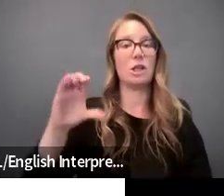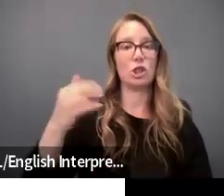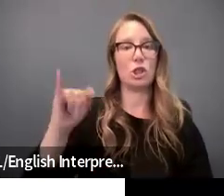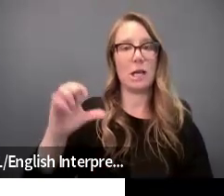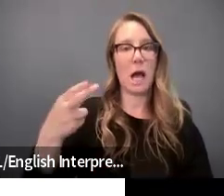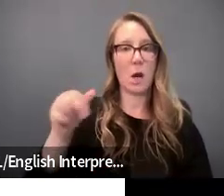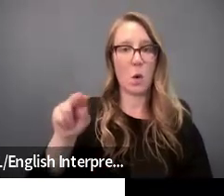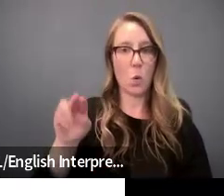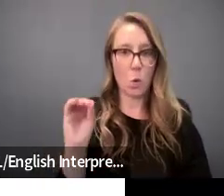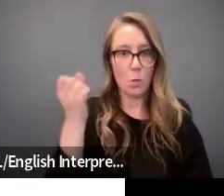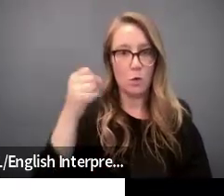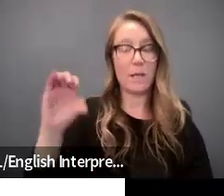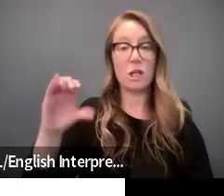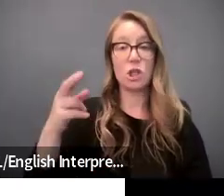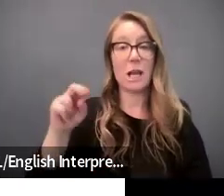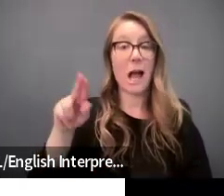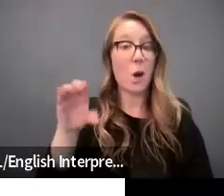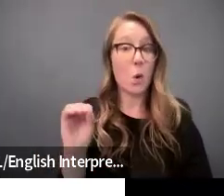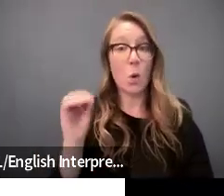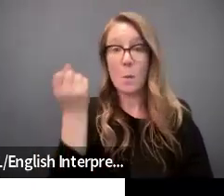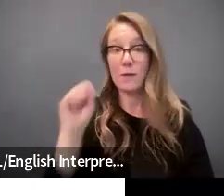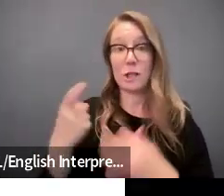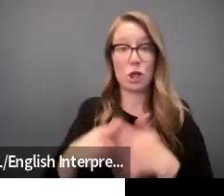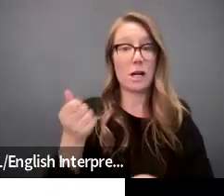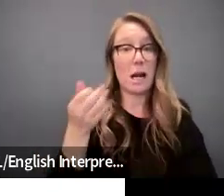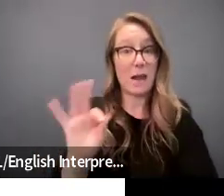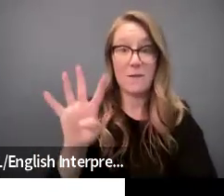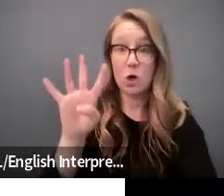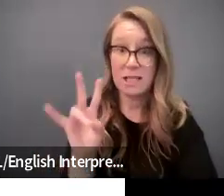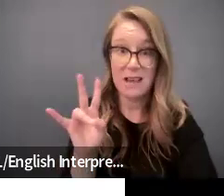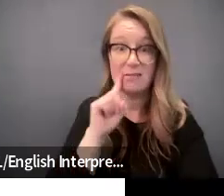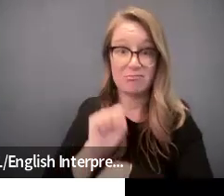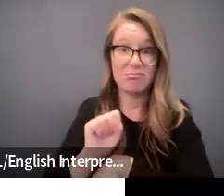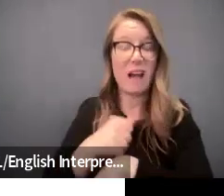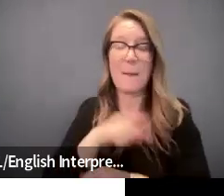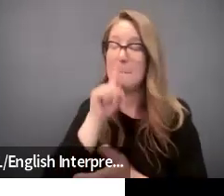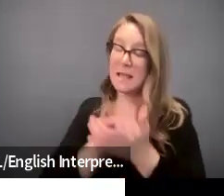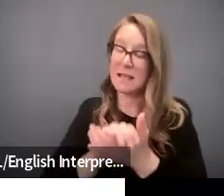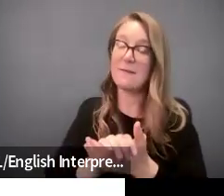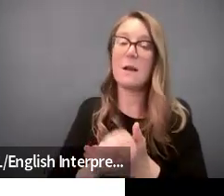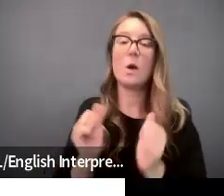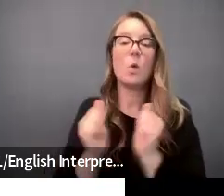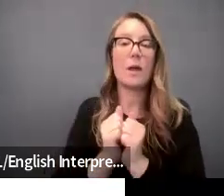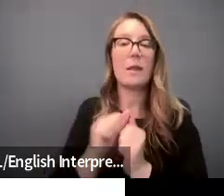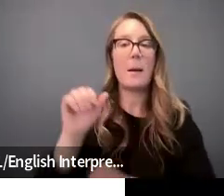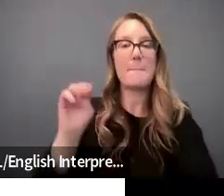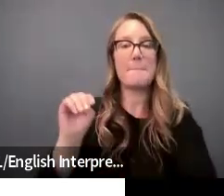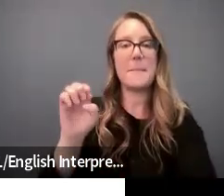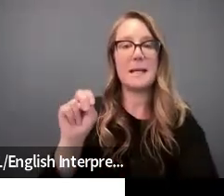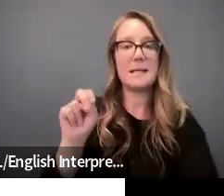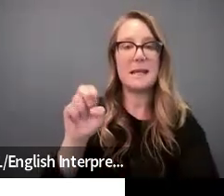And while the Chicano movement started really in 1947, I believe, with the Mendez